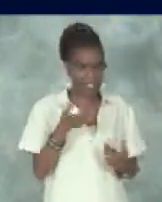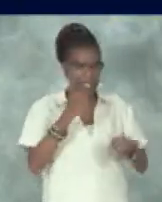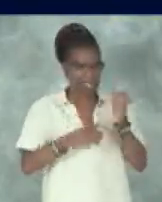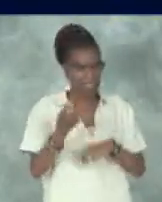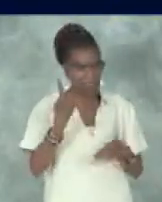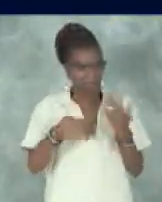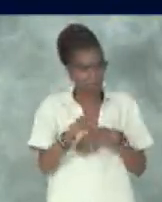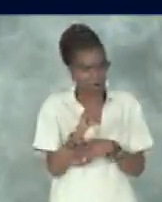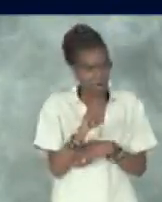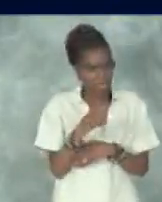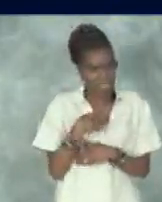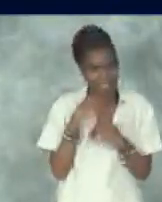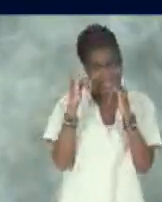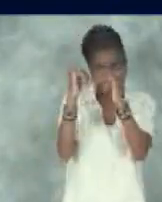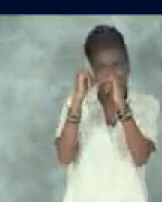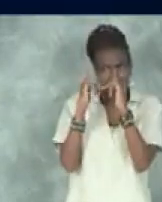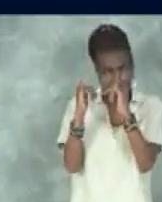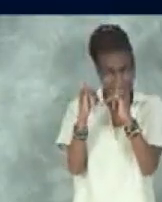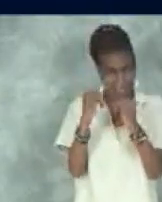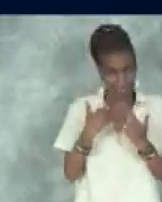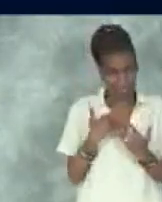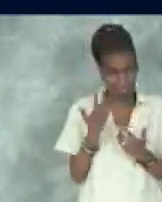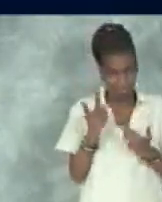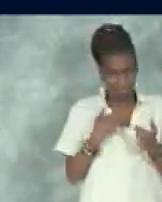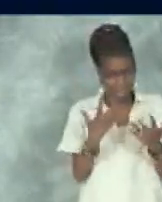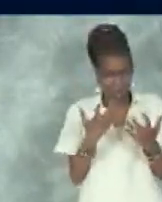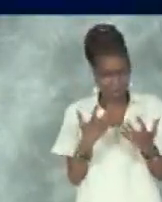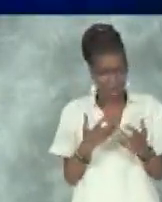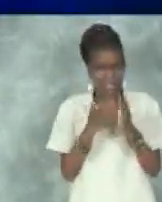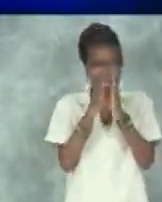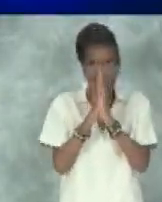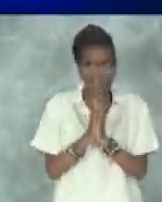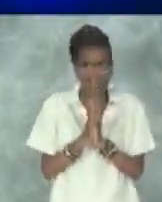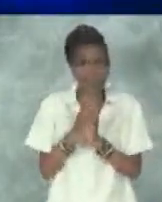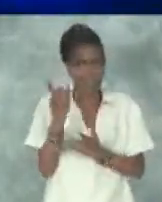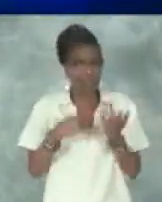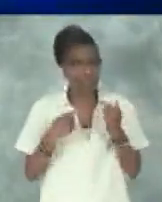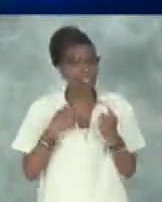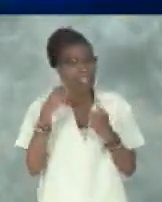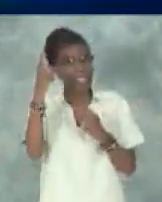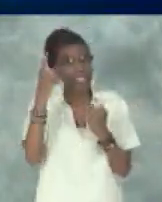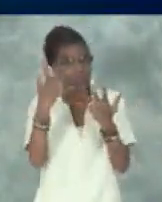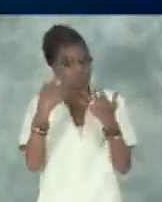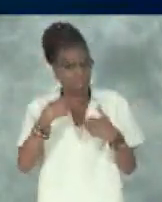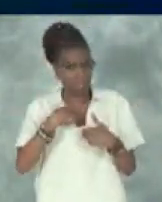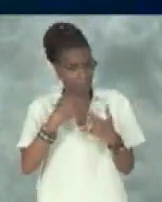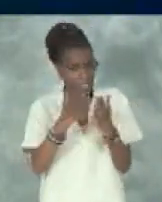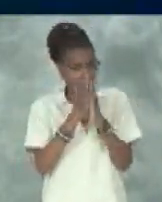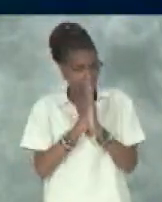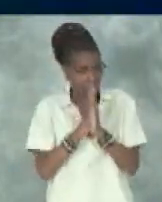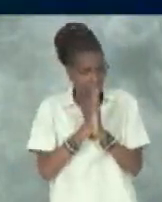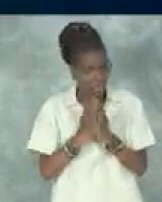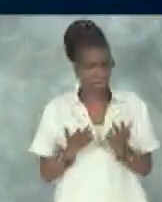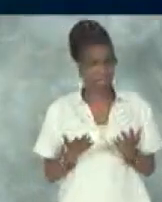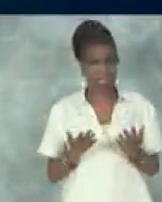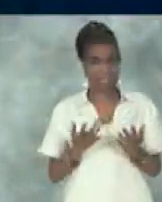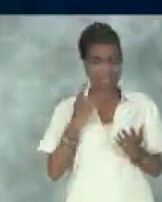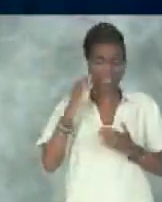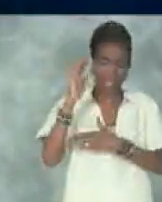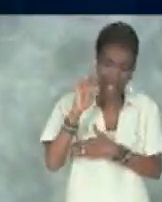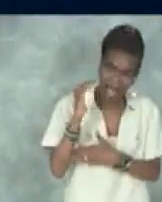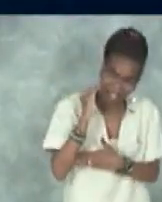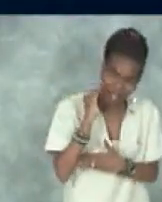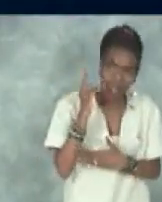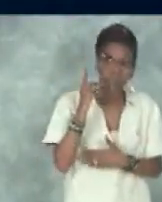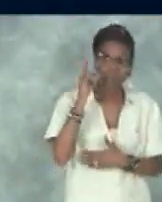I be so close to God that I pray what he wants me to pray? Can I be so close to God that I know